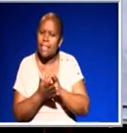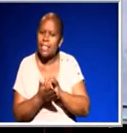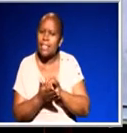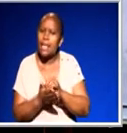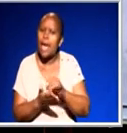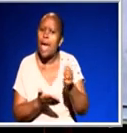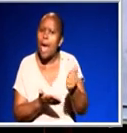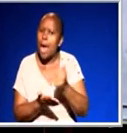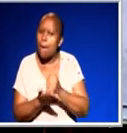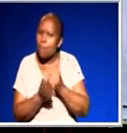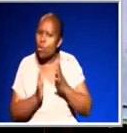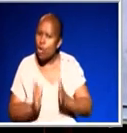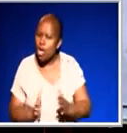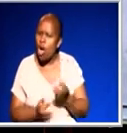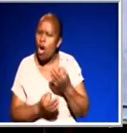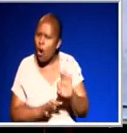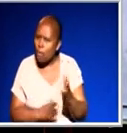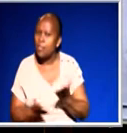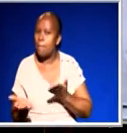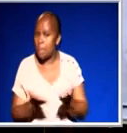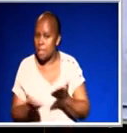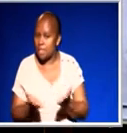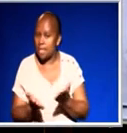employees of the business